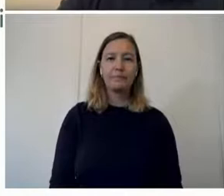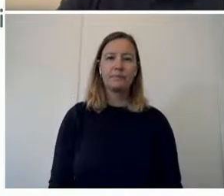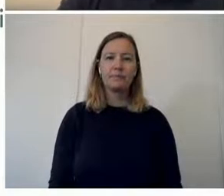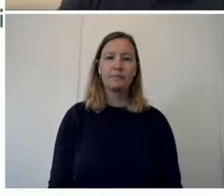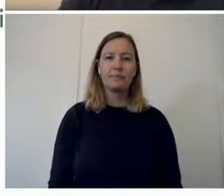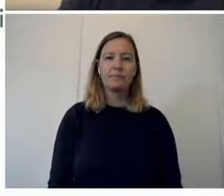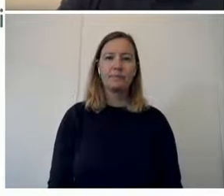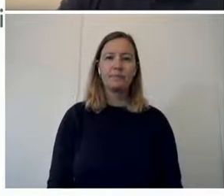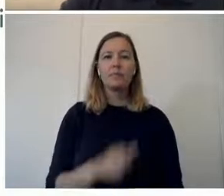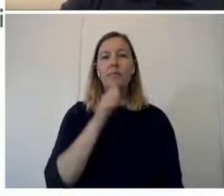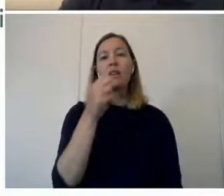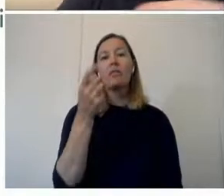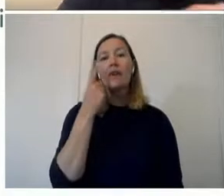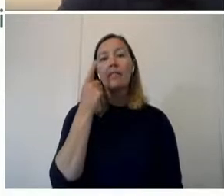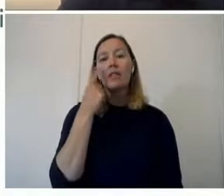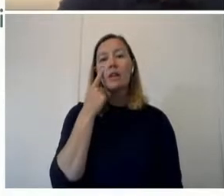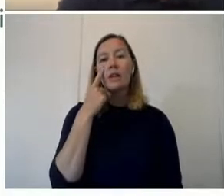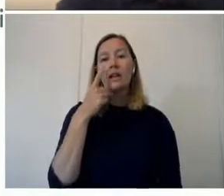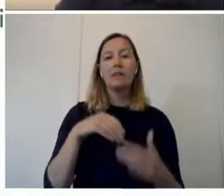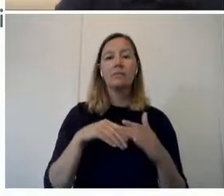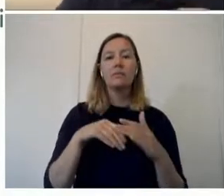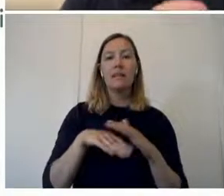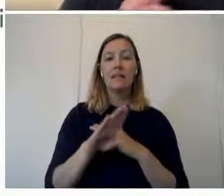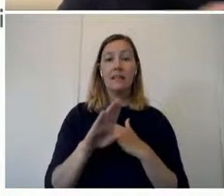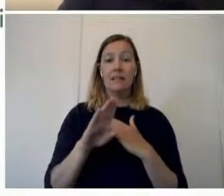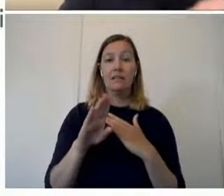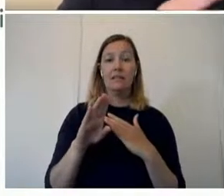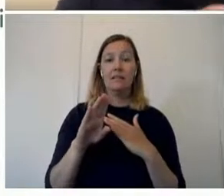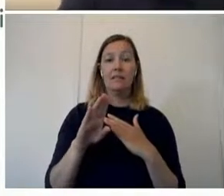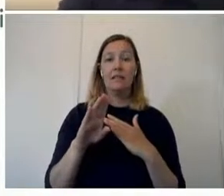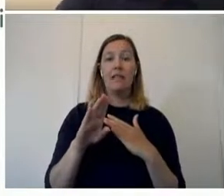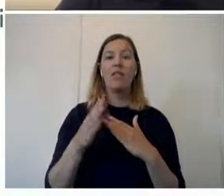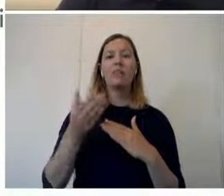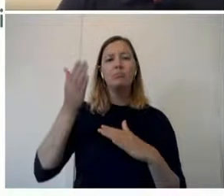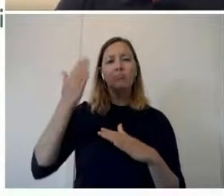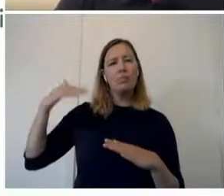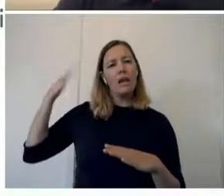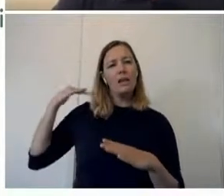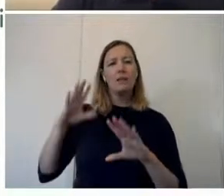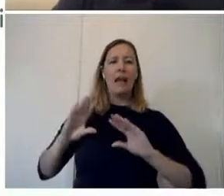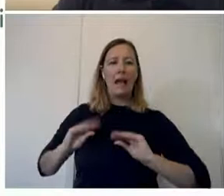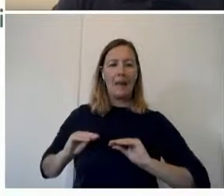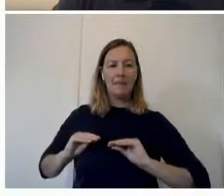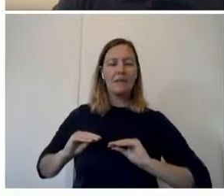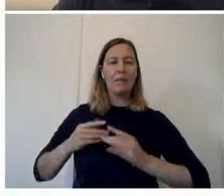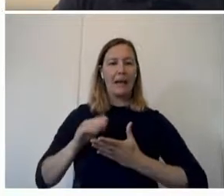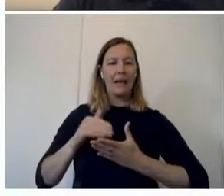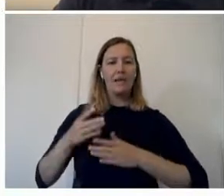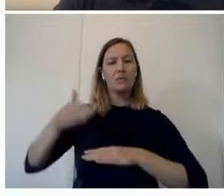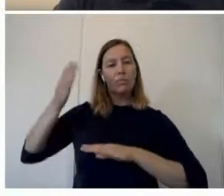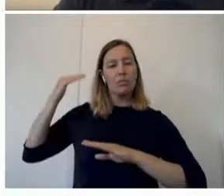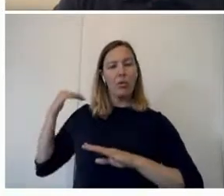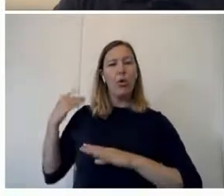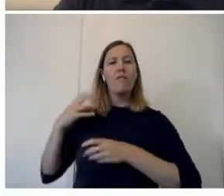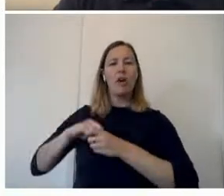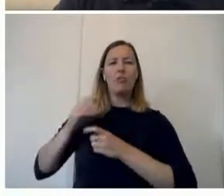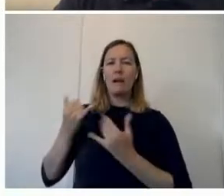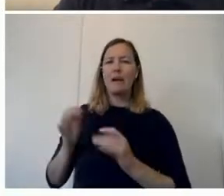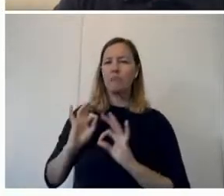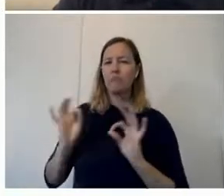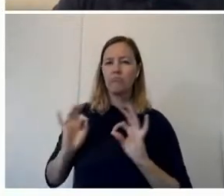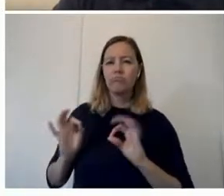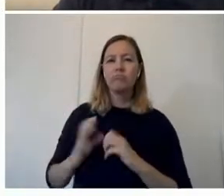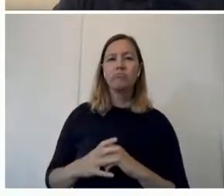in the lapsed market, remember the million that said, well, I've been, but not recently. Let's see how they